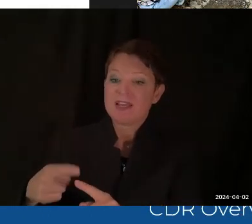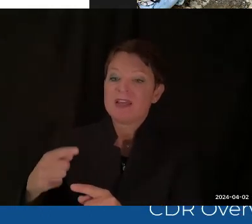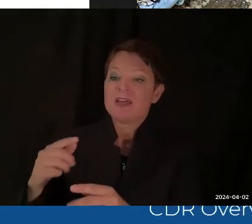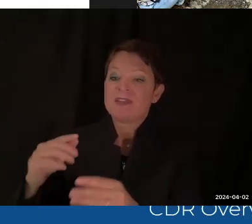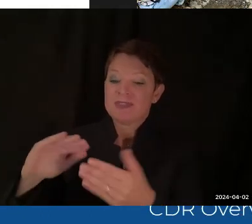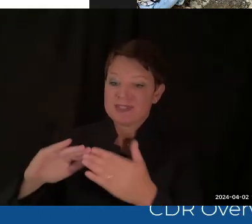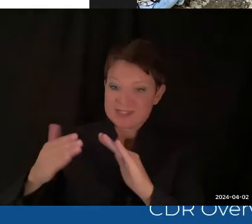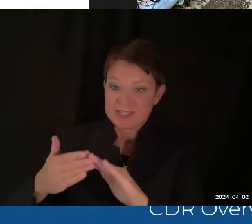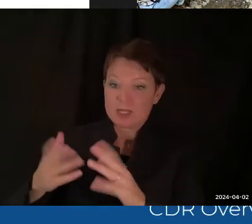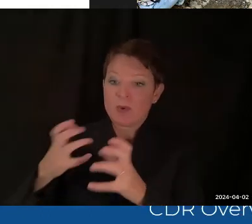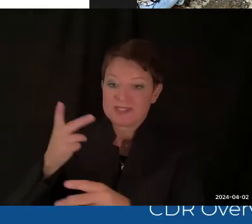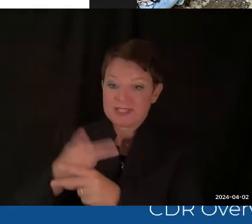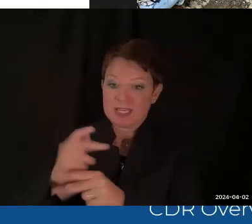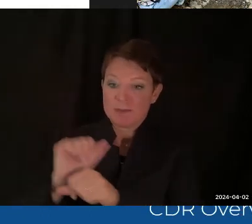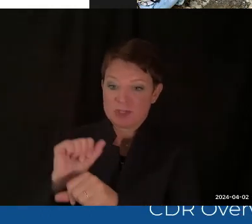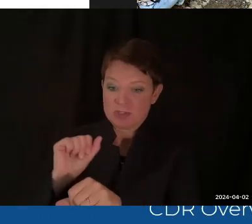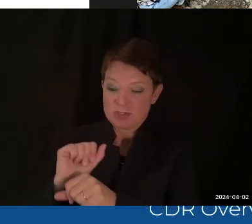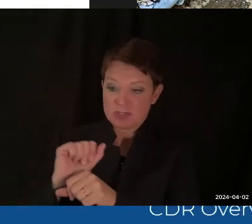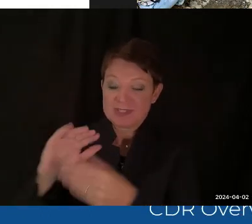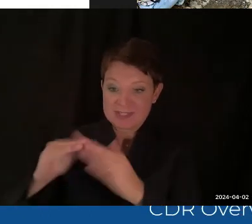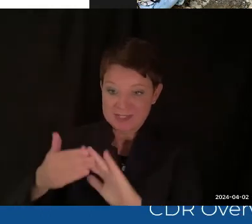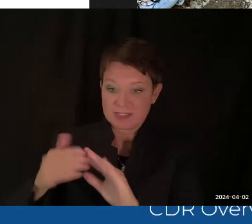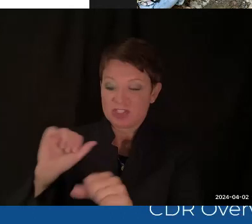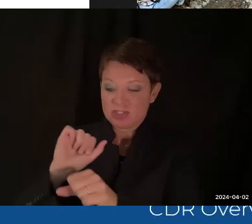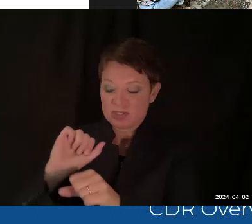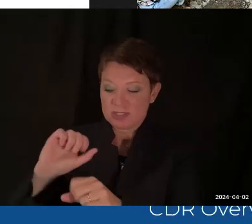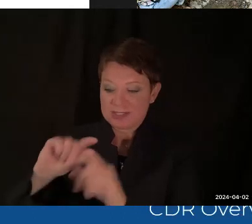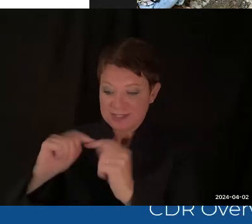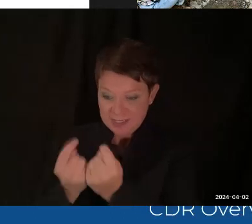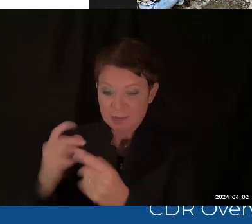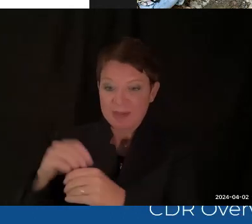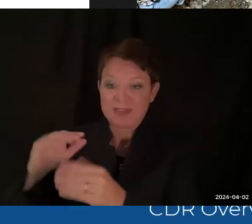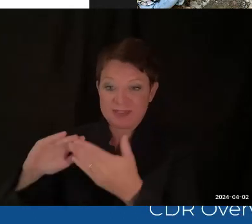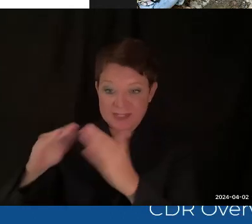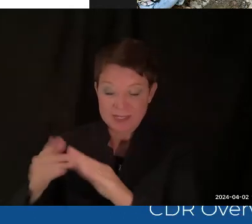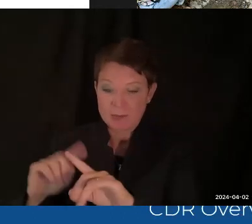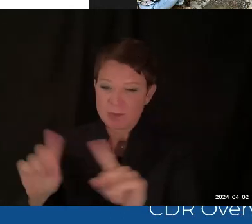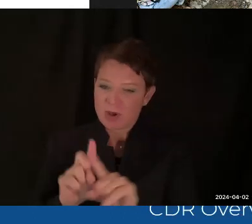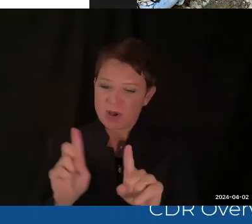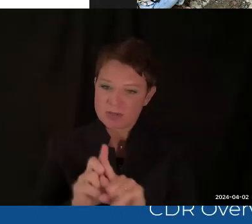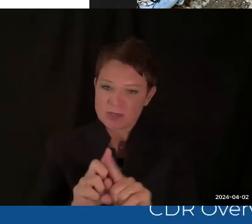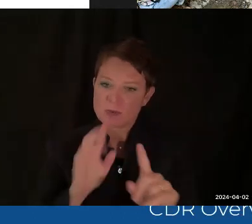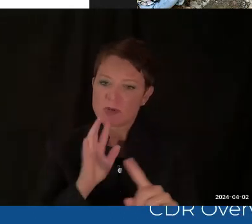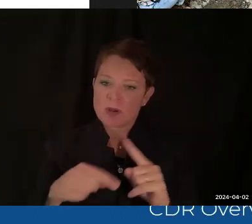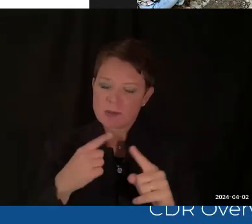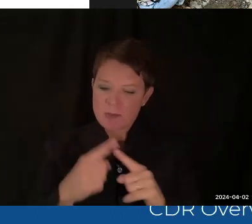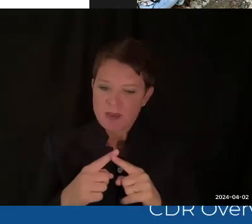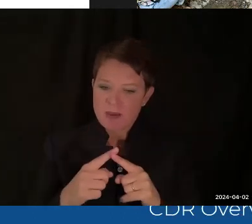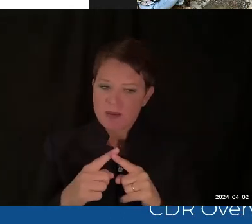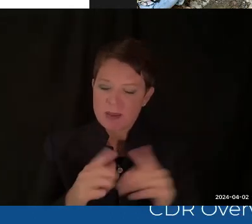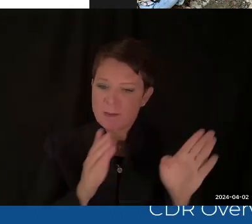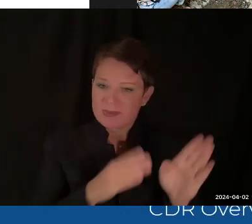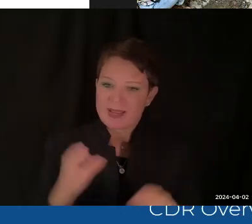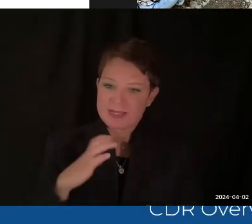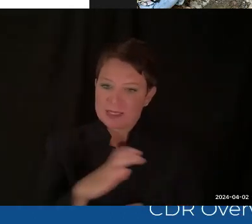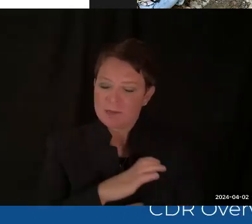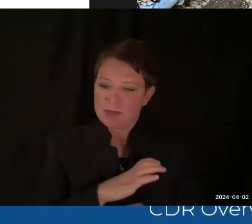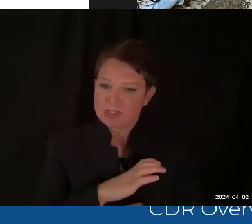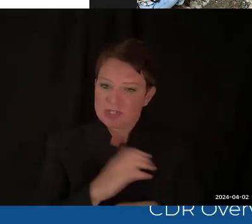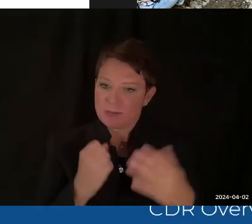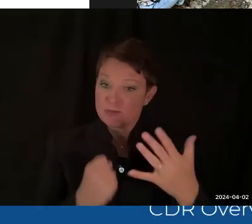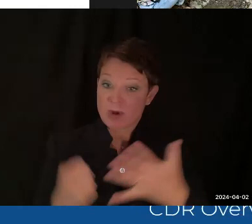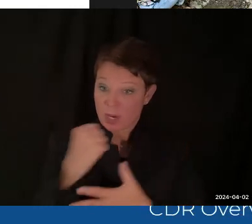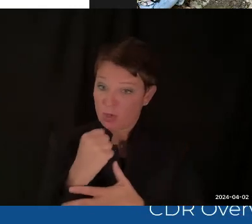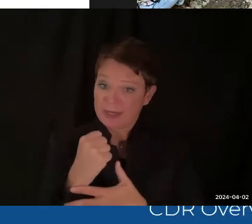these teams in their arena. But as a Chinatown resident, I also want to speak about this Planning Commission stated